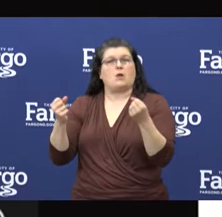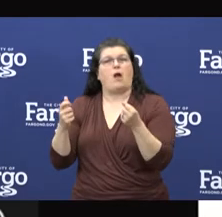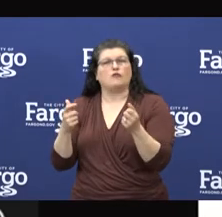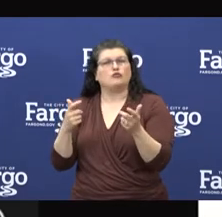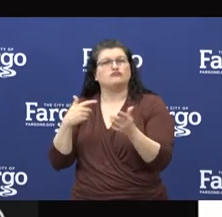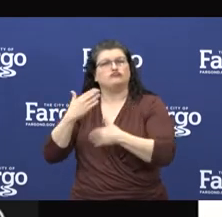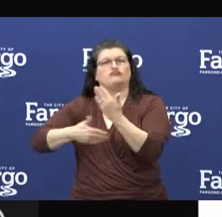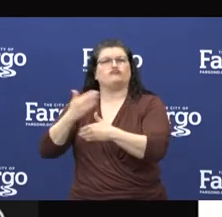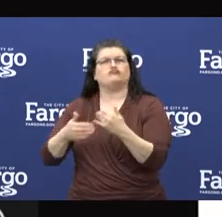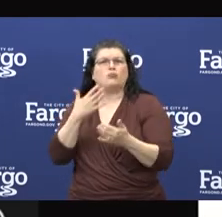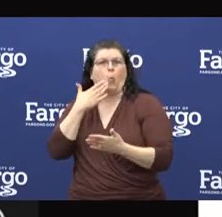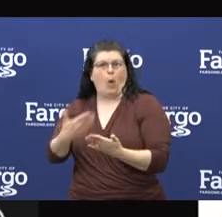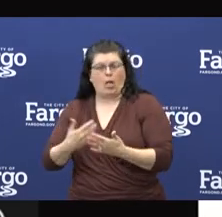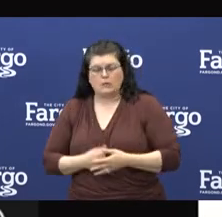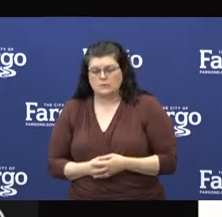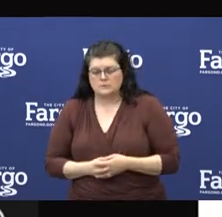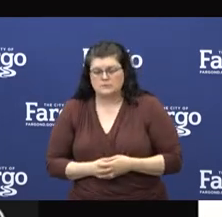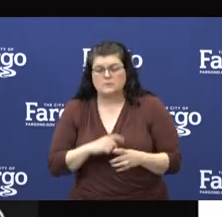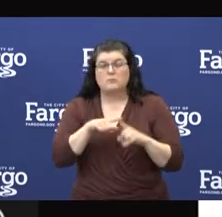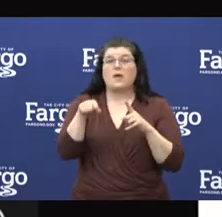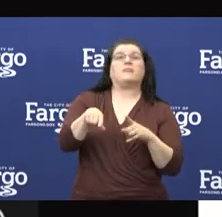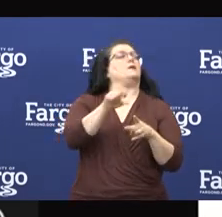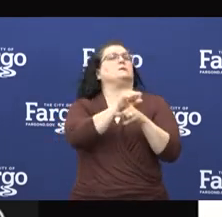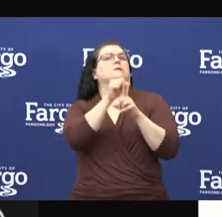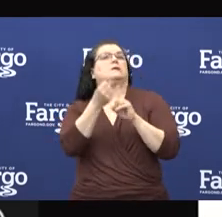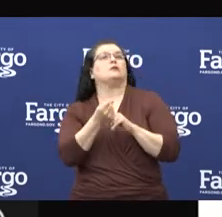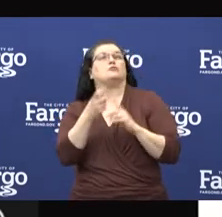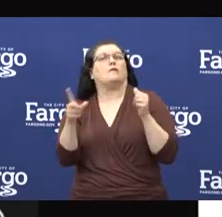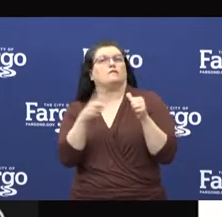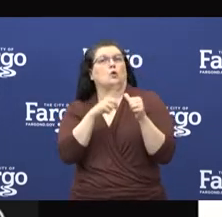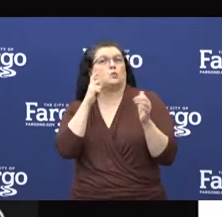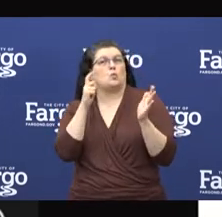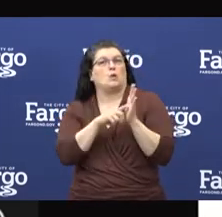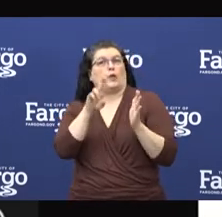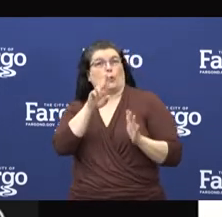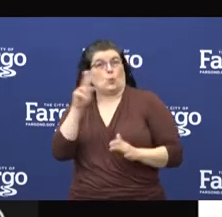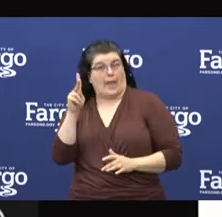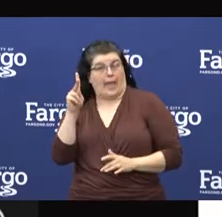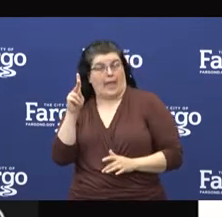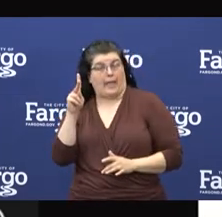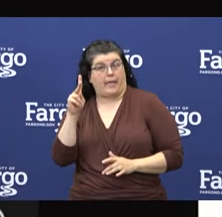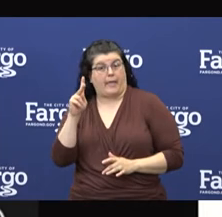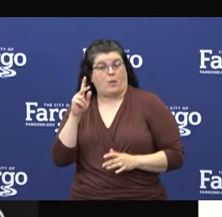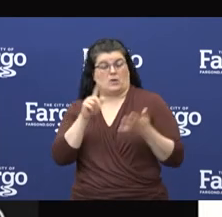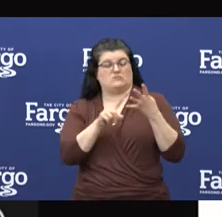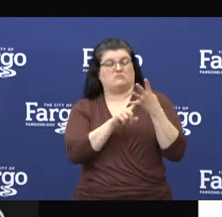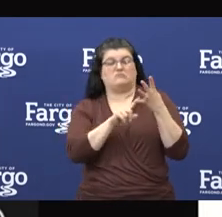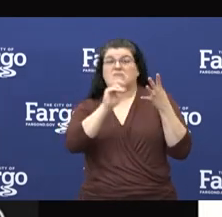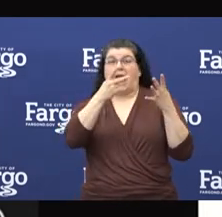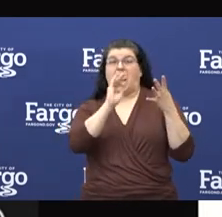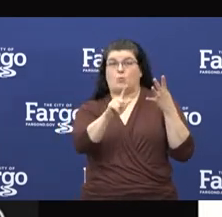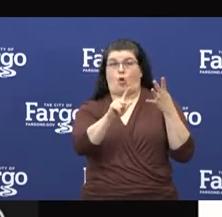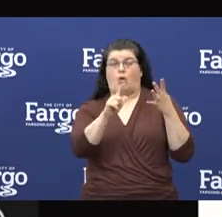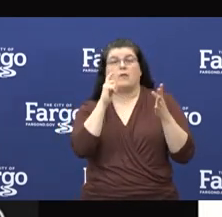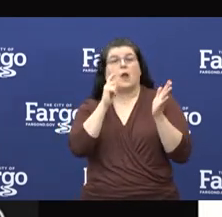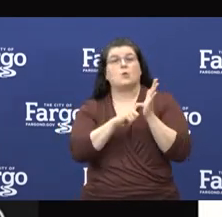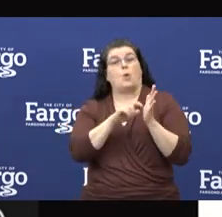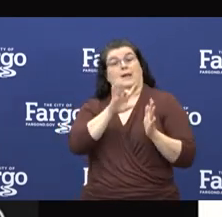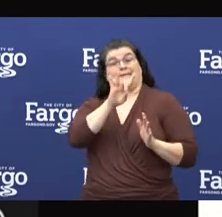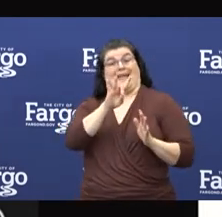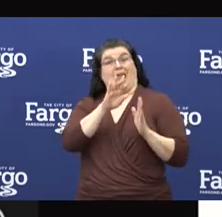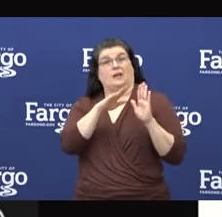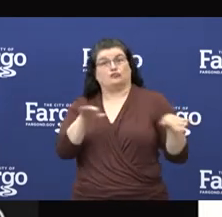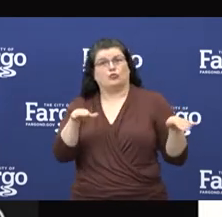well. This condition was first noticed in the United Kingdom at the end of April, where they reported 8 cases of previously healthy